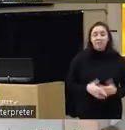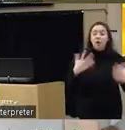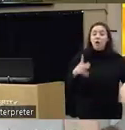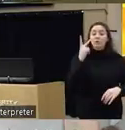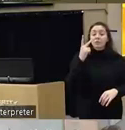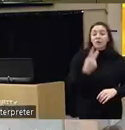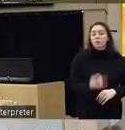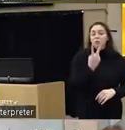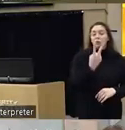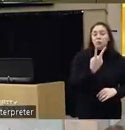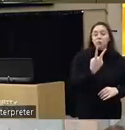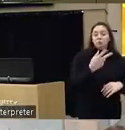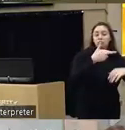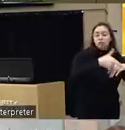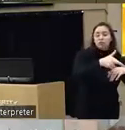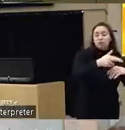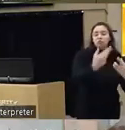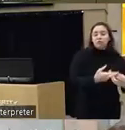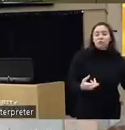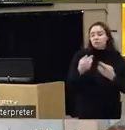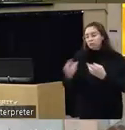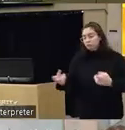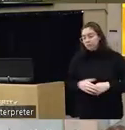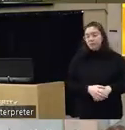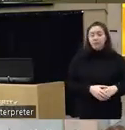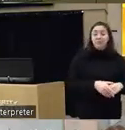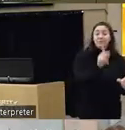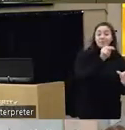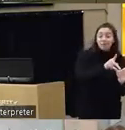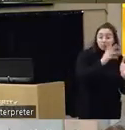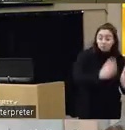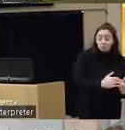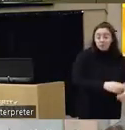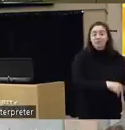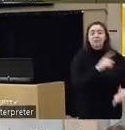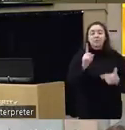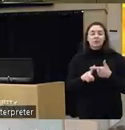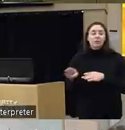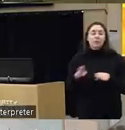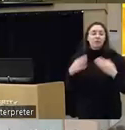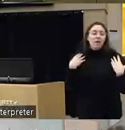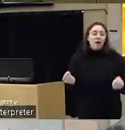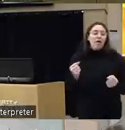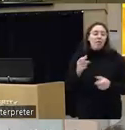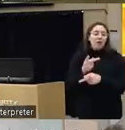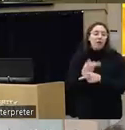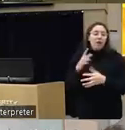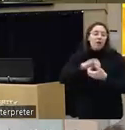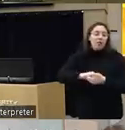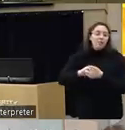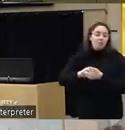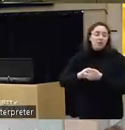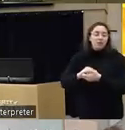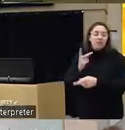two main resource ads. One is the psychiatrist, and the other is the behavioral health care manager or collaborative care mental health